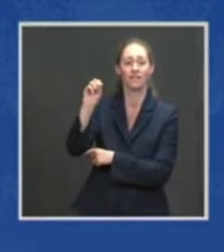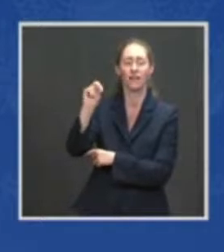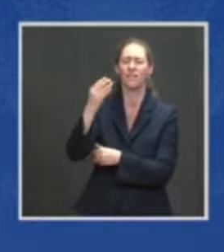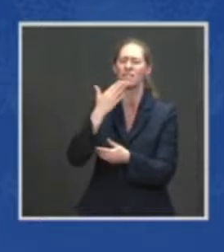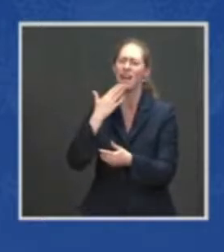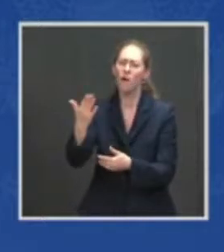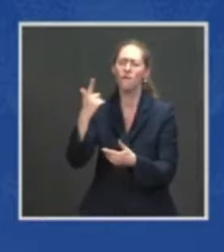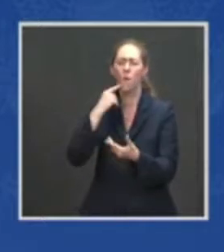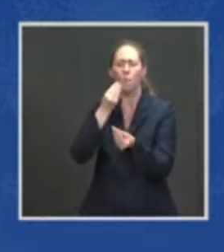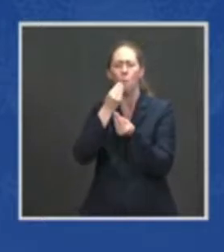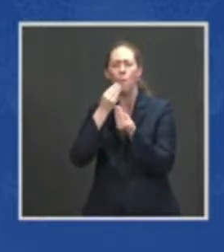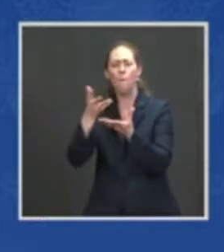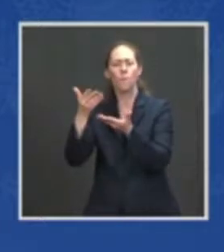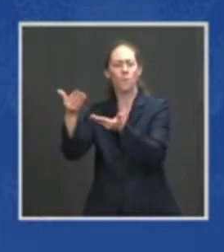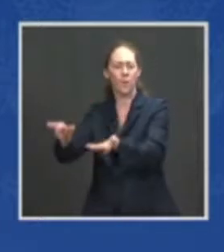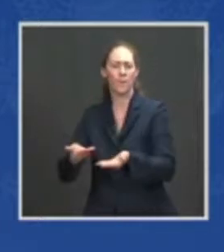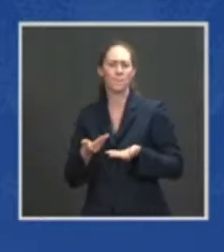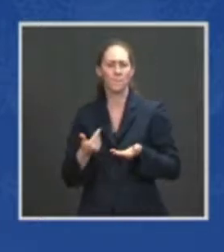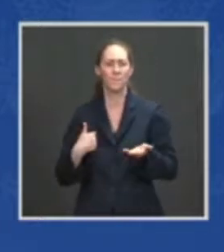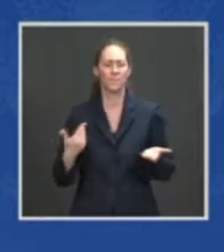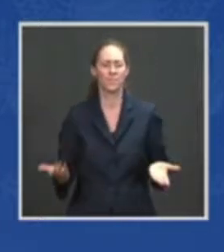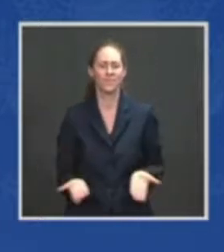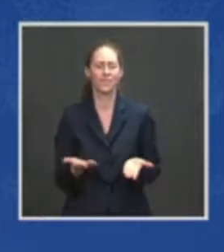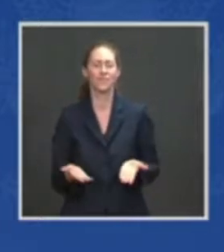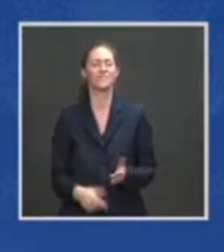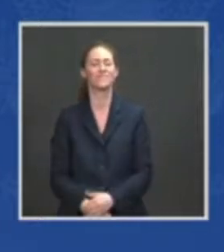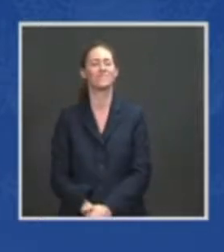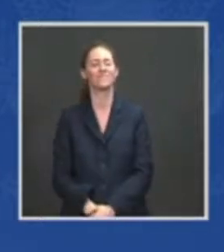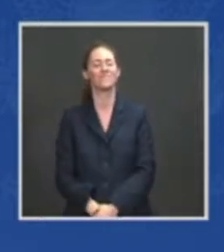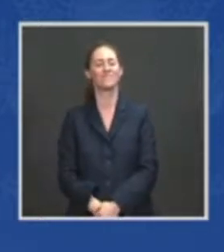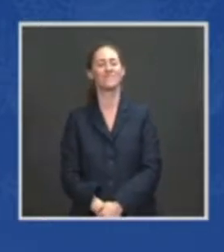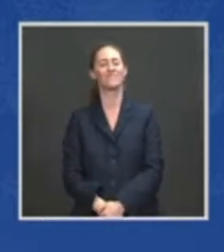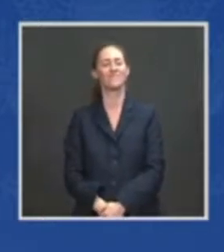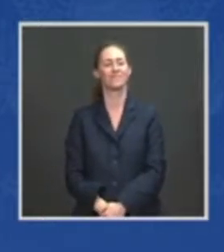Fudge to serve as Secretary of Housing and Urban Development.